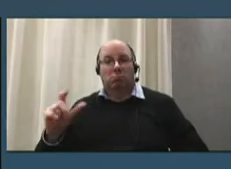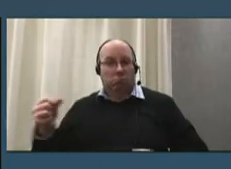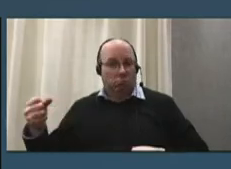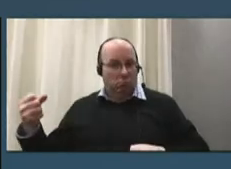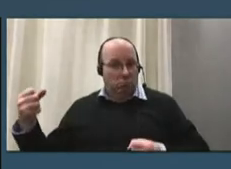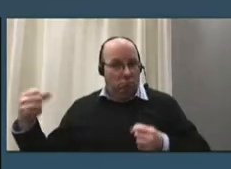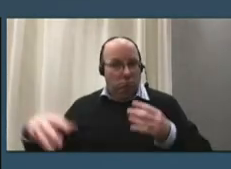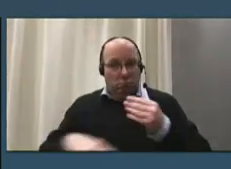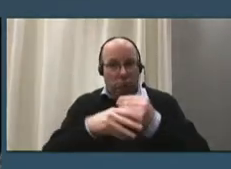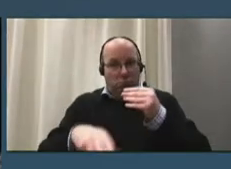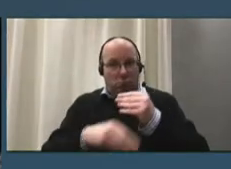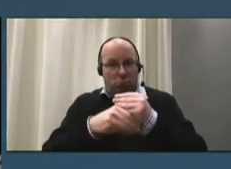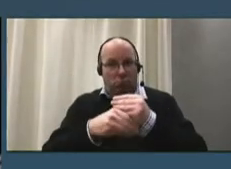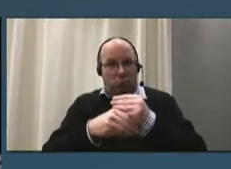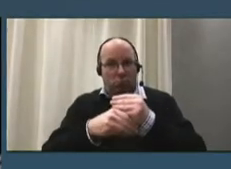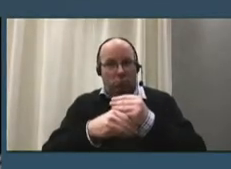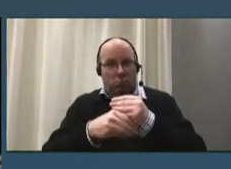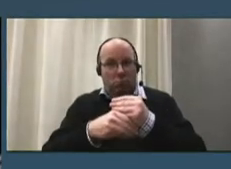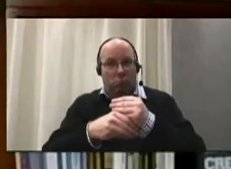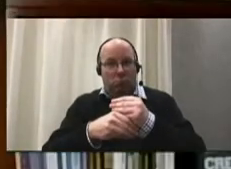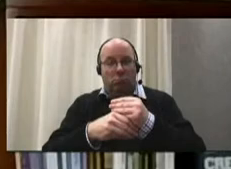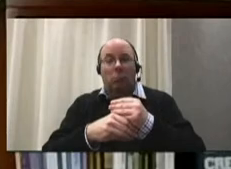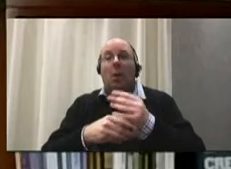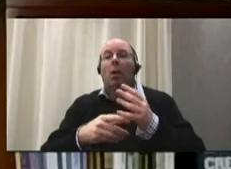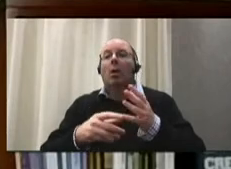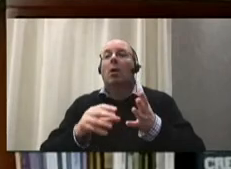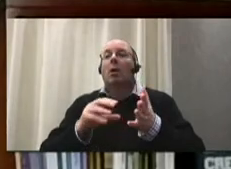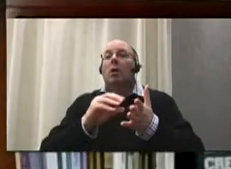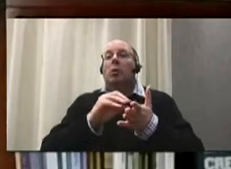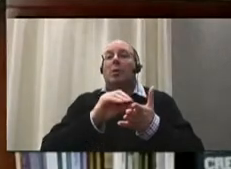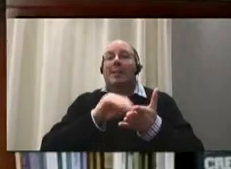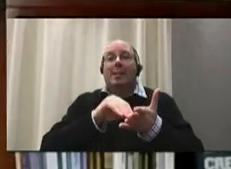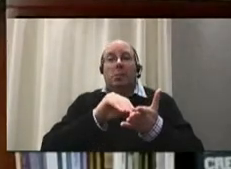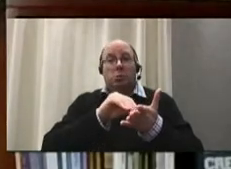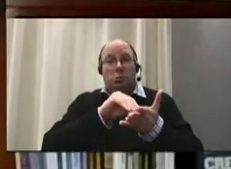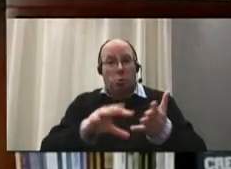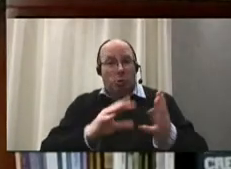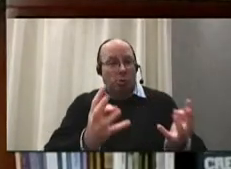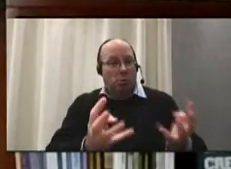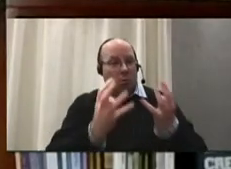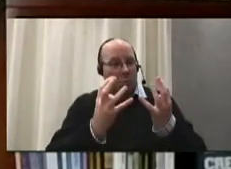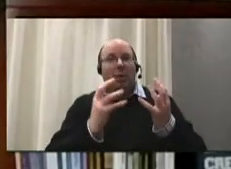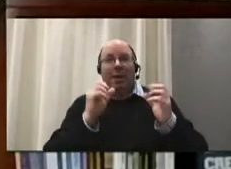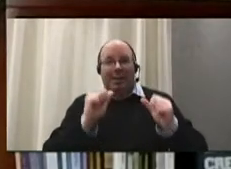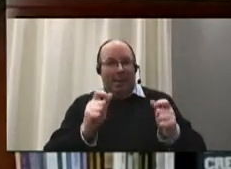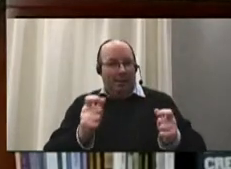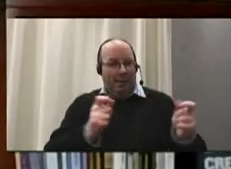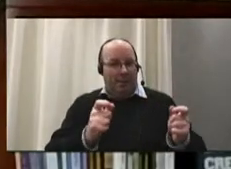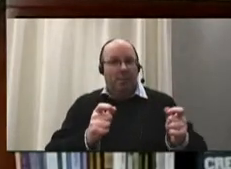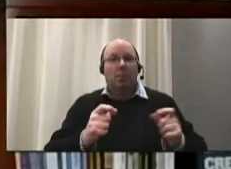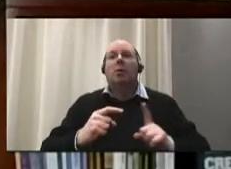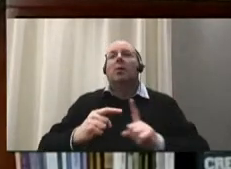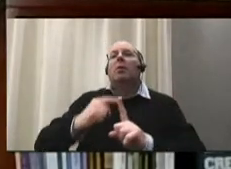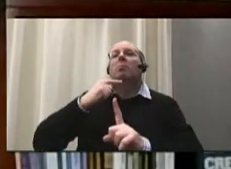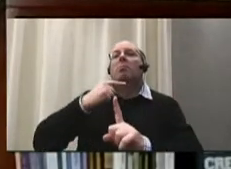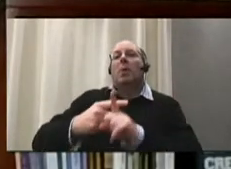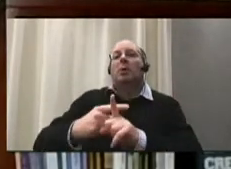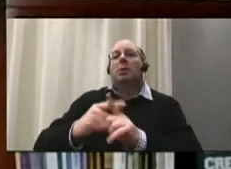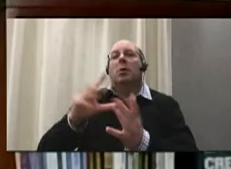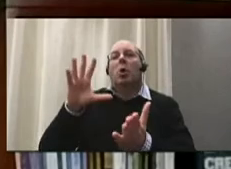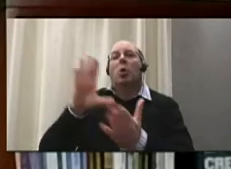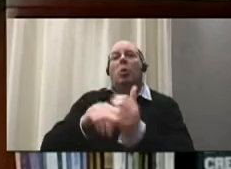of students to work with, but we want to make sure that number is manageable. We also continue to look at learning loss and think about how we can be